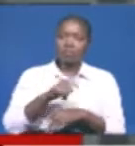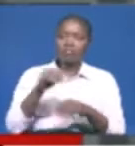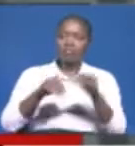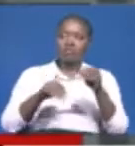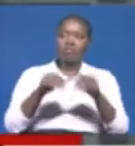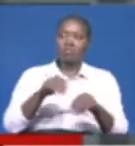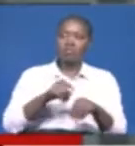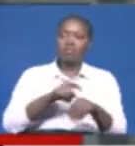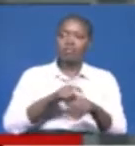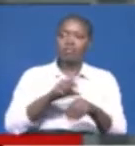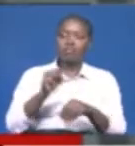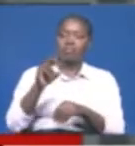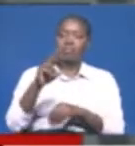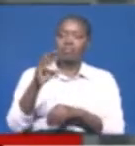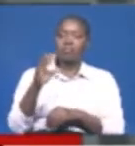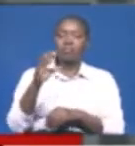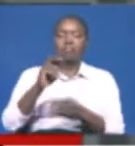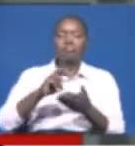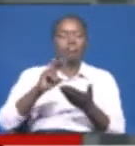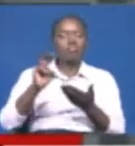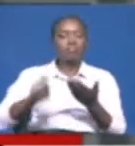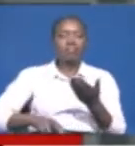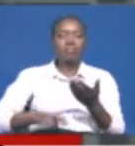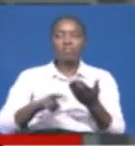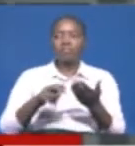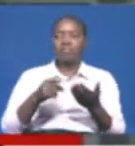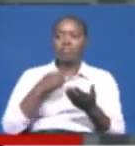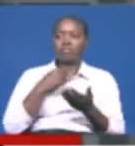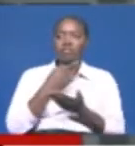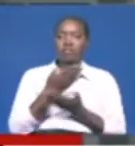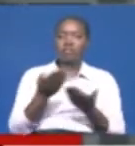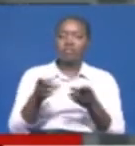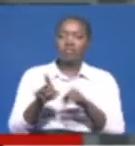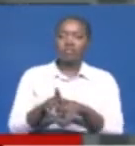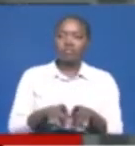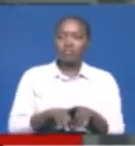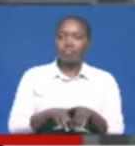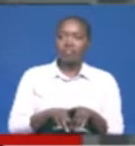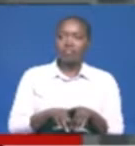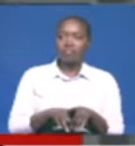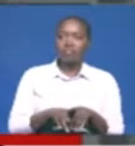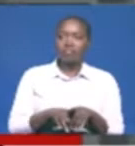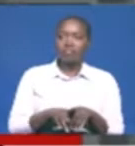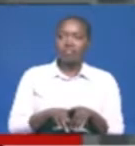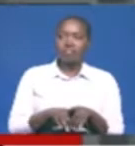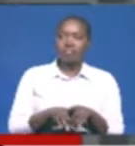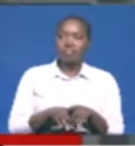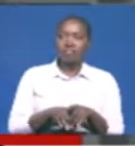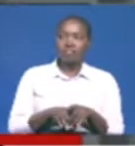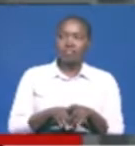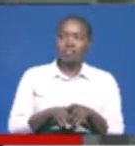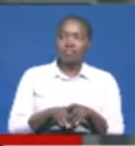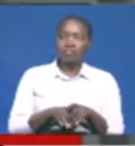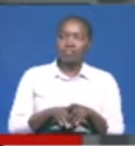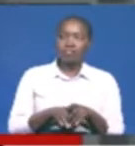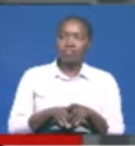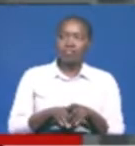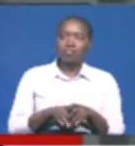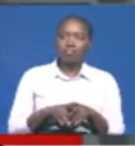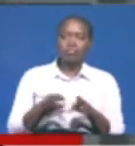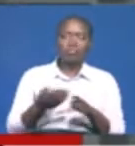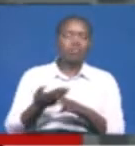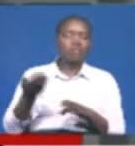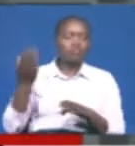the election. SRC, actually, yeah. But you know, basically what we're saying is this, and maybe we need to also look at where SRC is coming from. He's saying, gone are the days